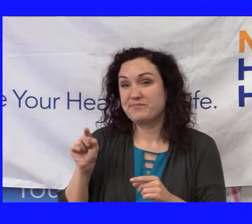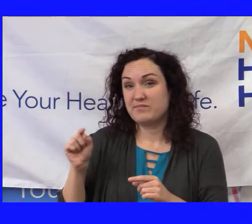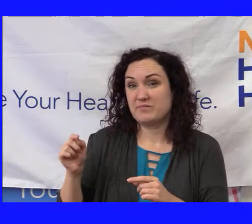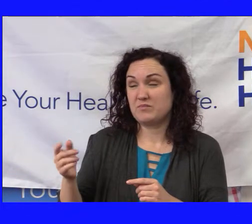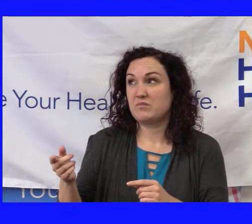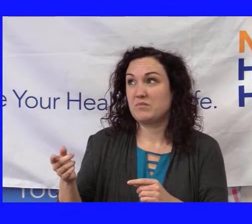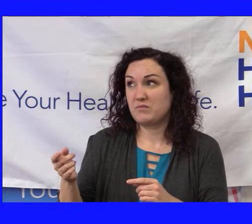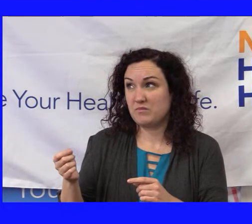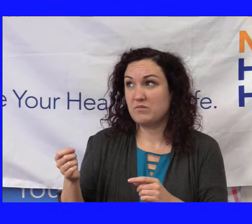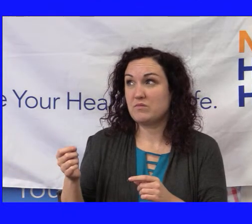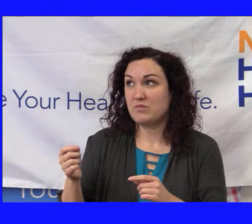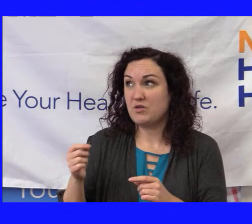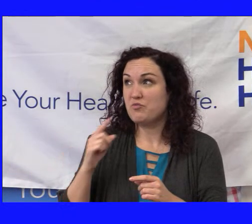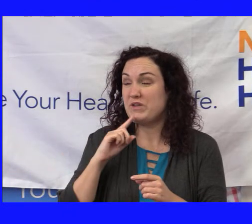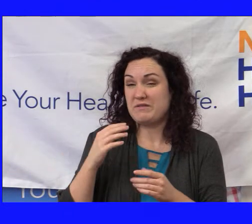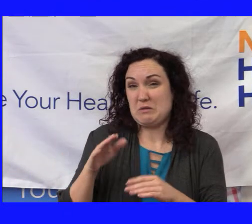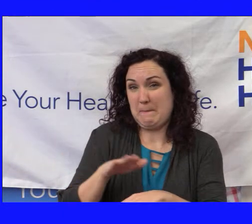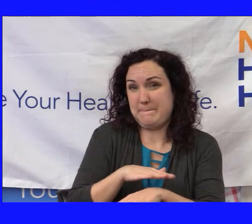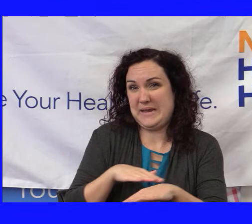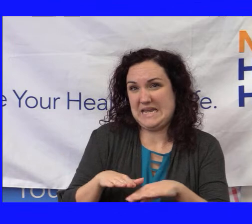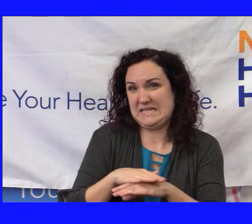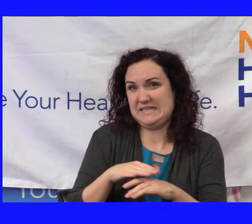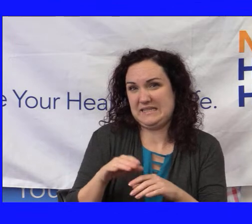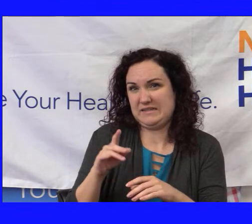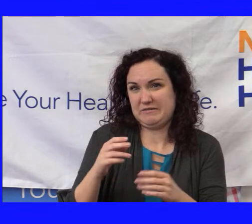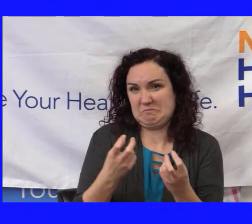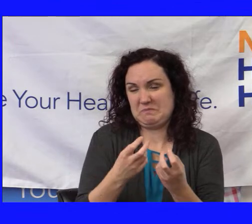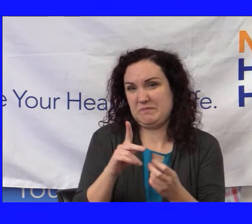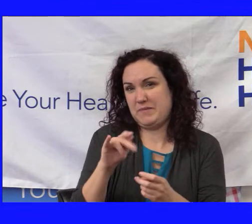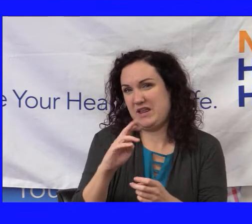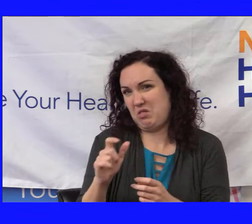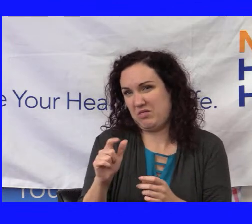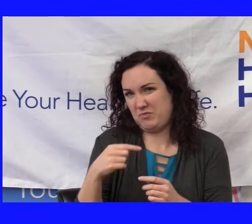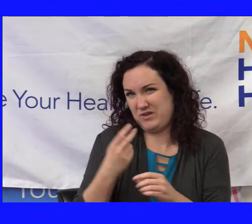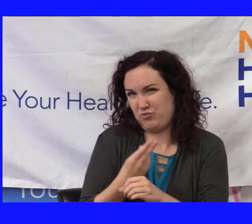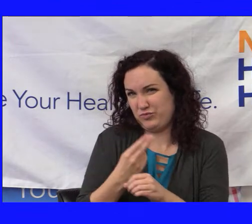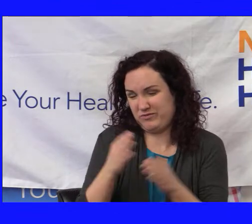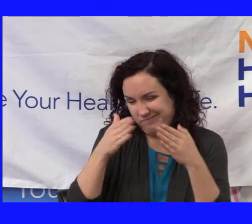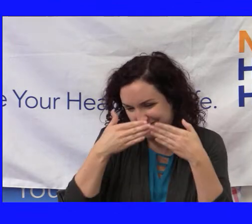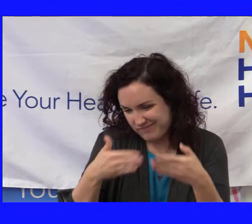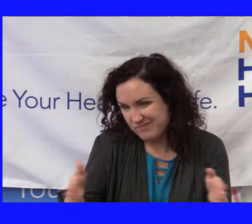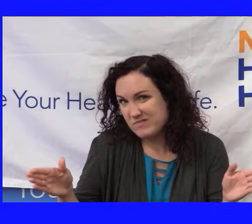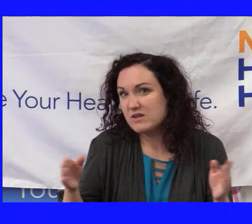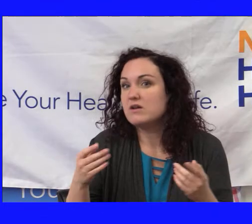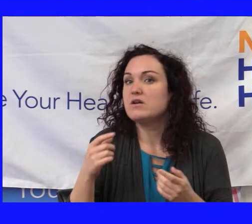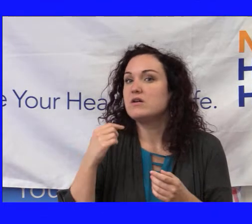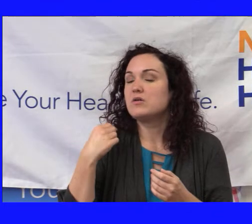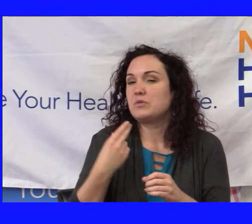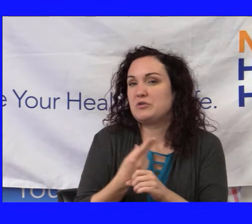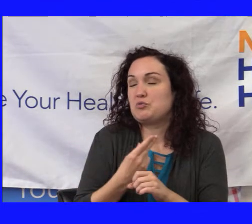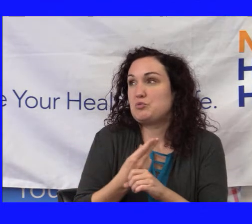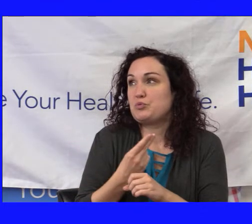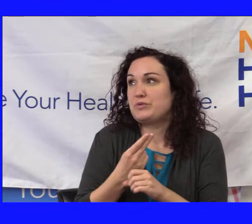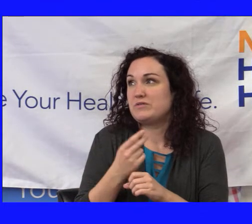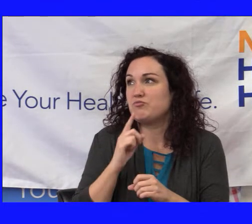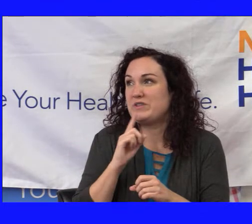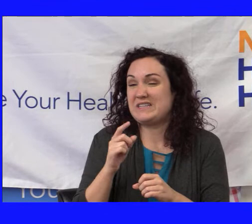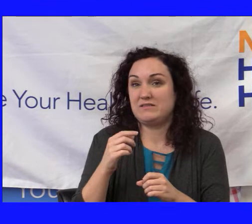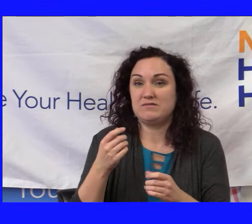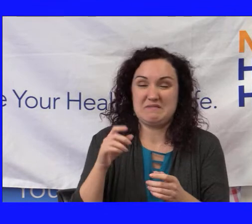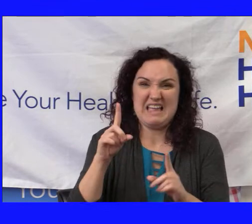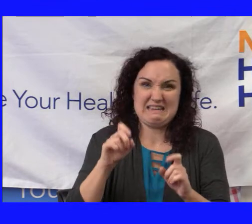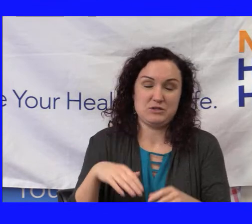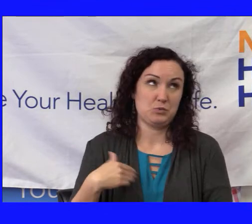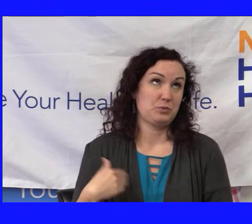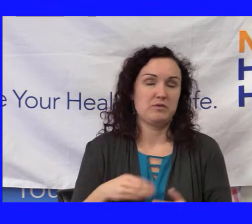basic metabolic panel that we all order on our patients. So I think, obviously, that's the trend that we're getting to. It's just a very cost prohibitively expensive test right now. So if we